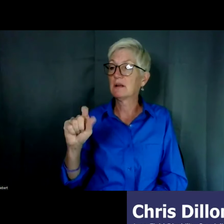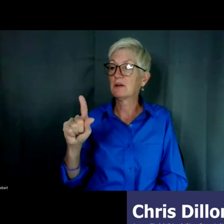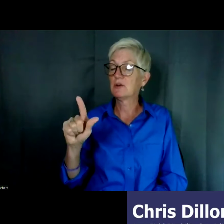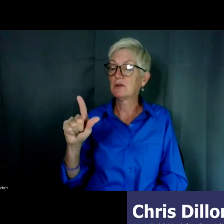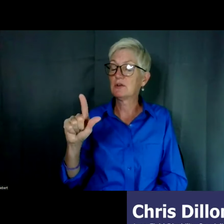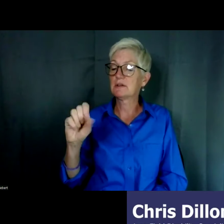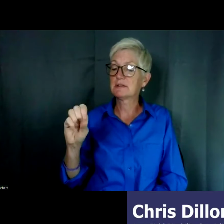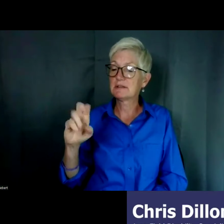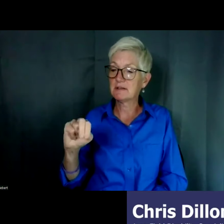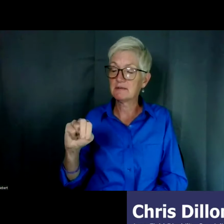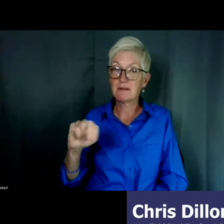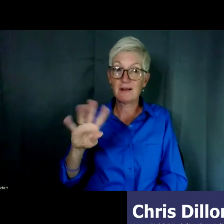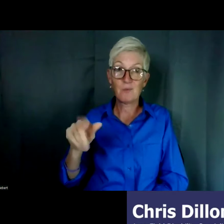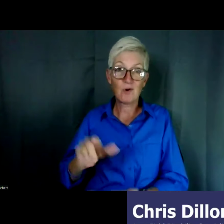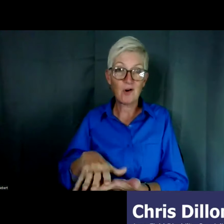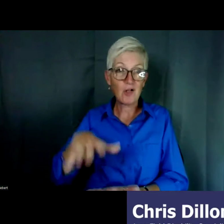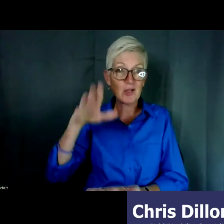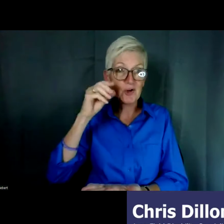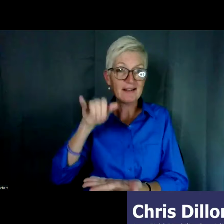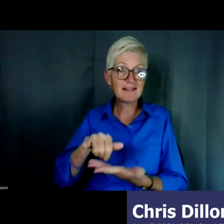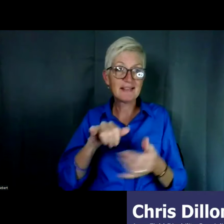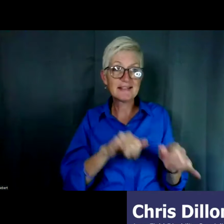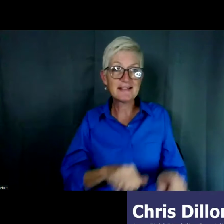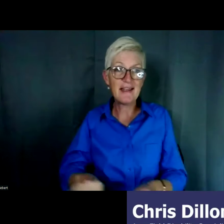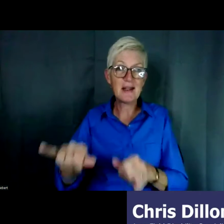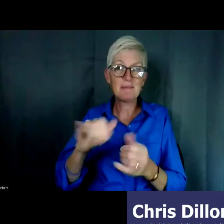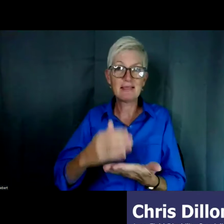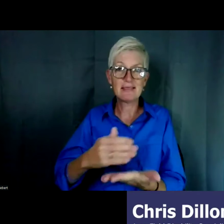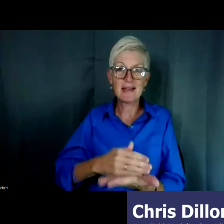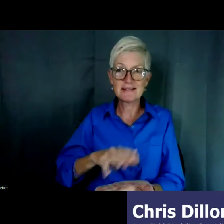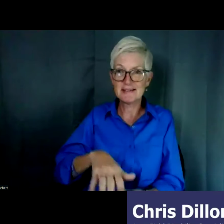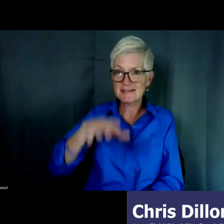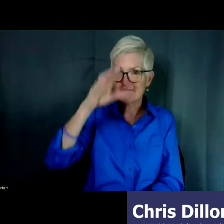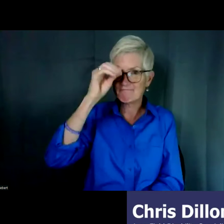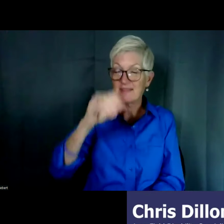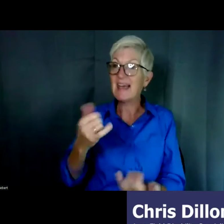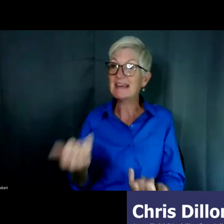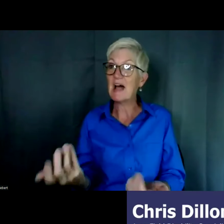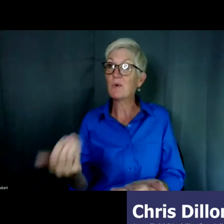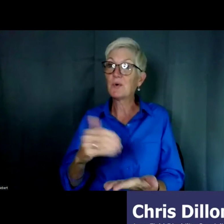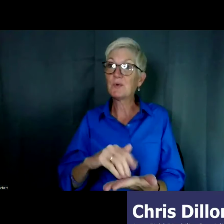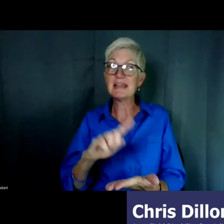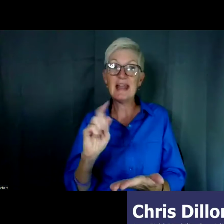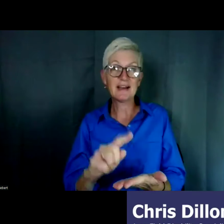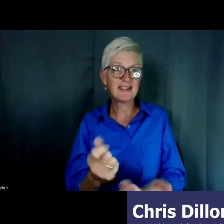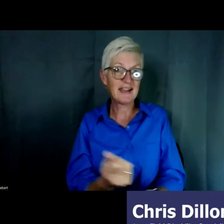centers are all learning the same lessons. So now we're re-asking everything.